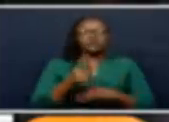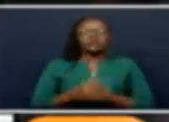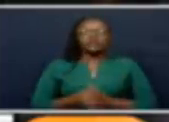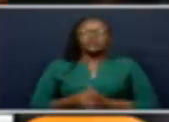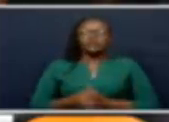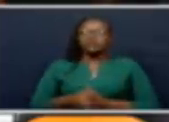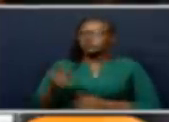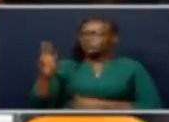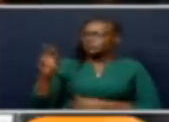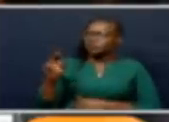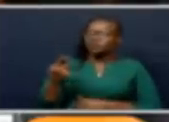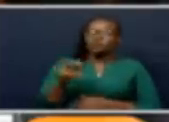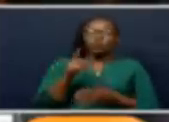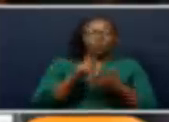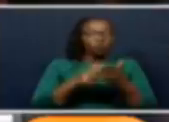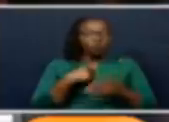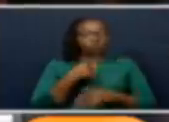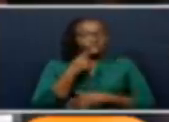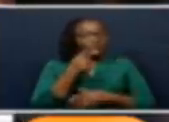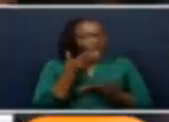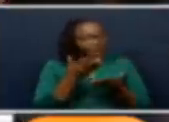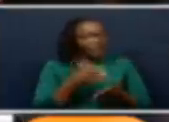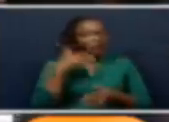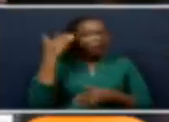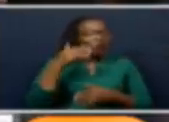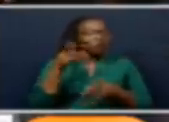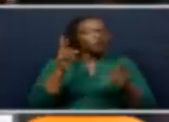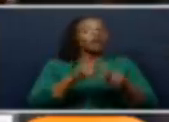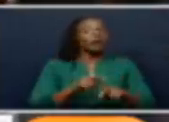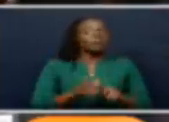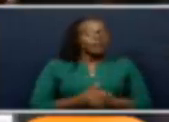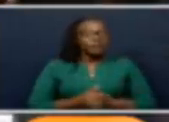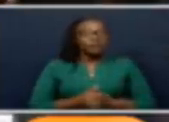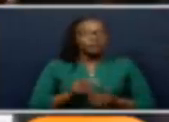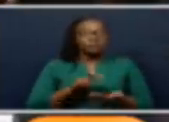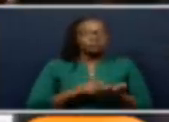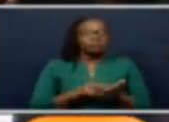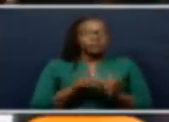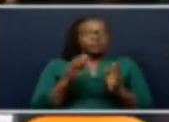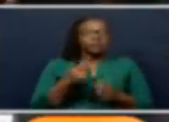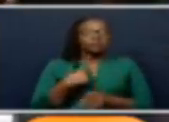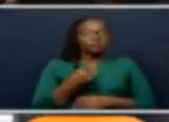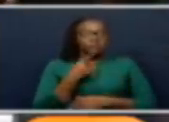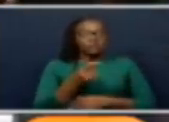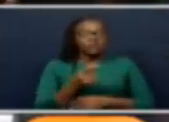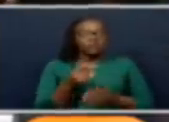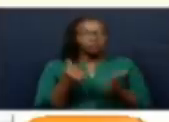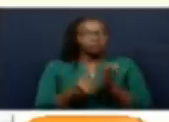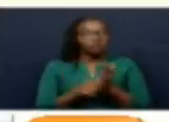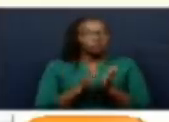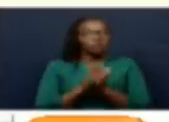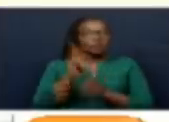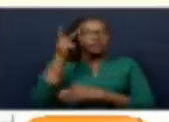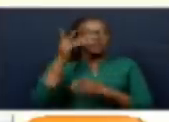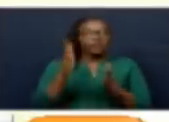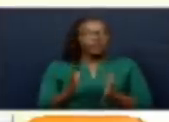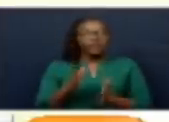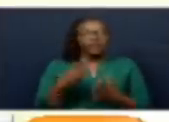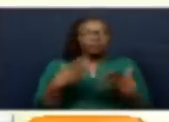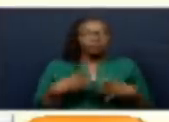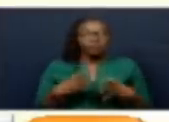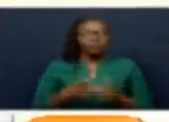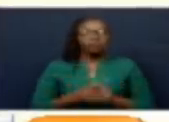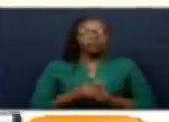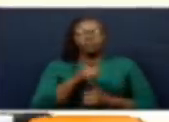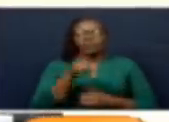Because what I've said here all the time has come to pass. Yeah. So they are the people. You know, let me tell you the problem with the Kenyans. Yes.